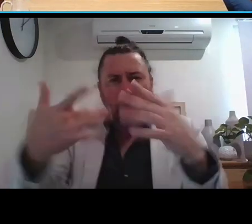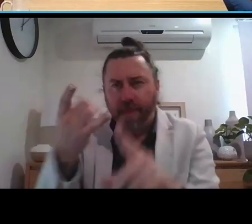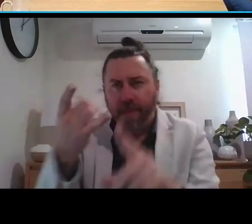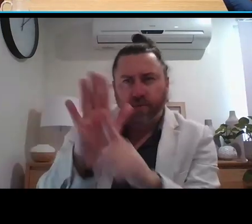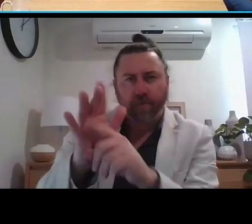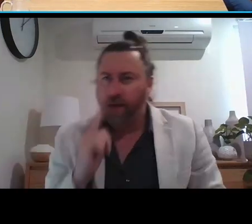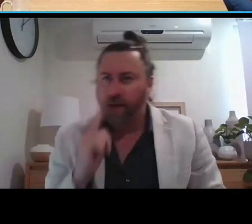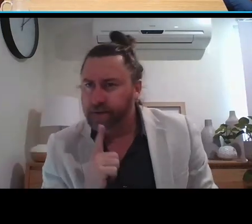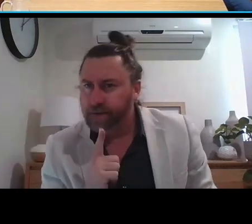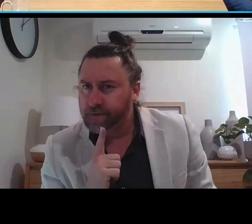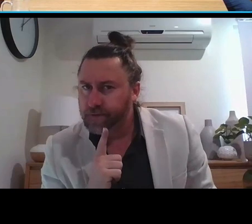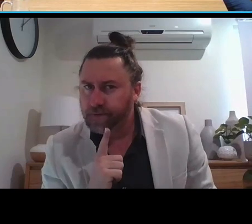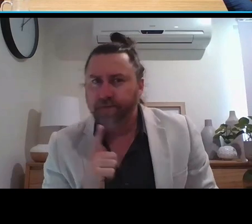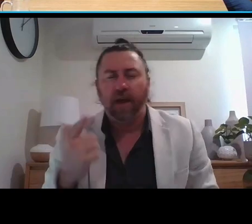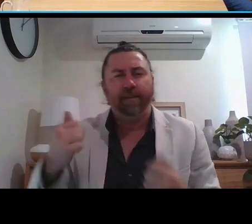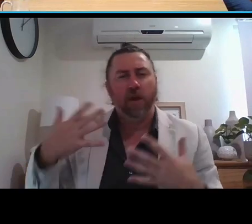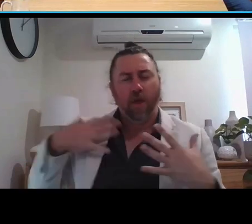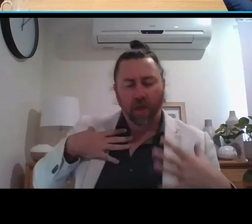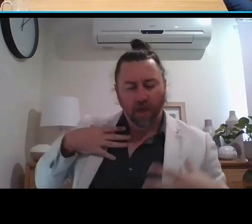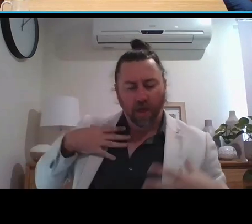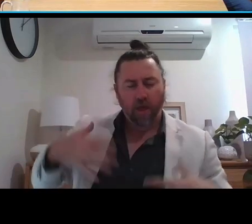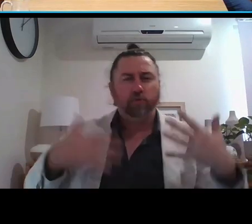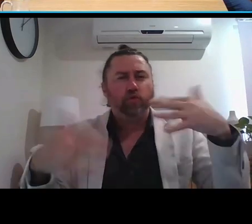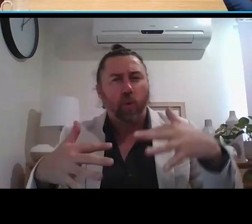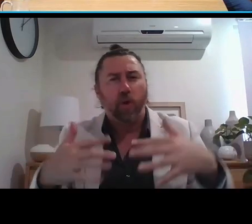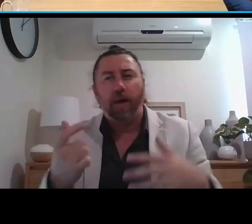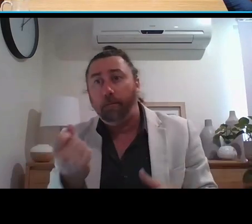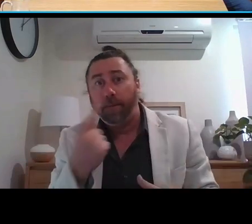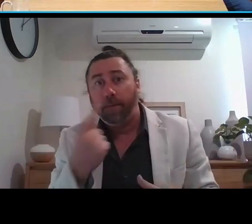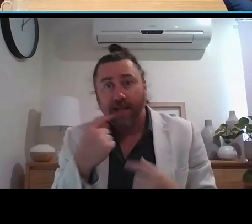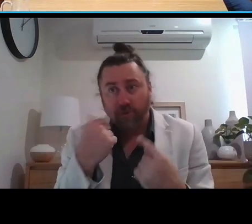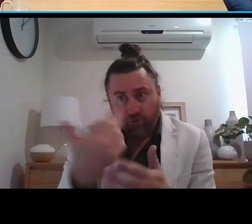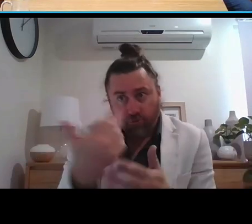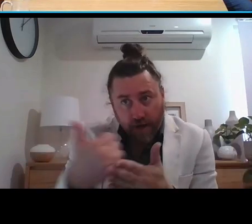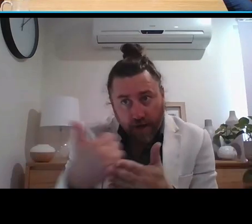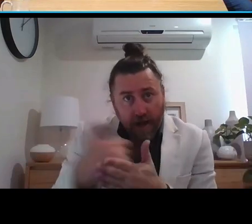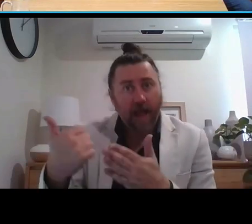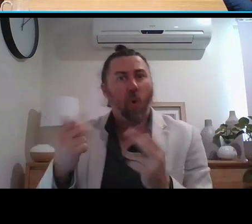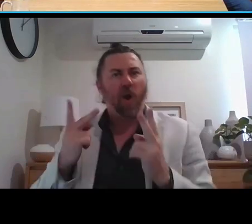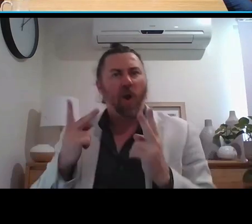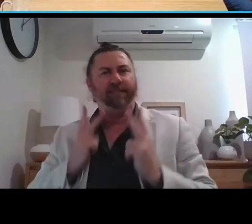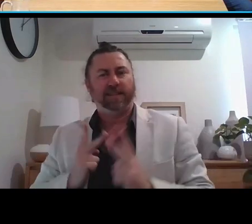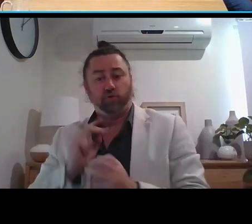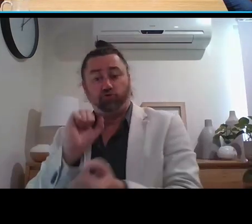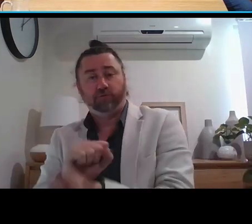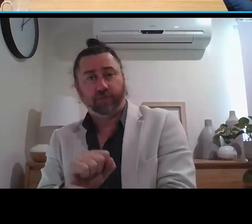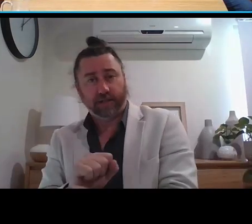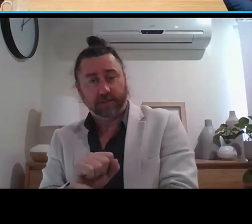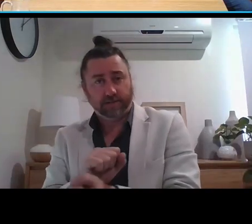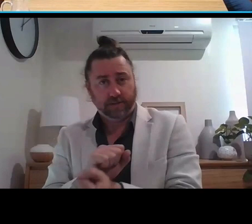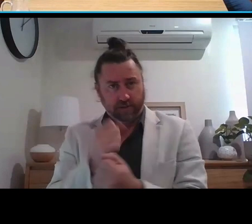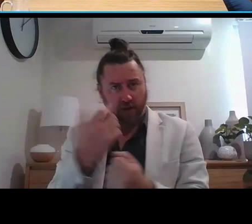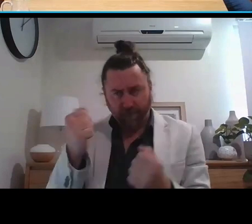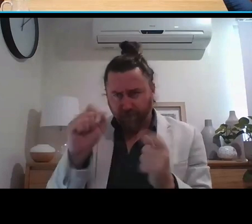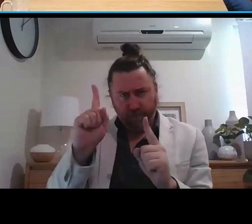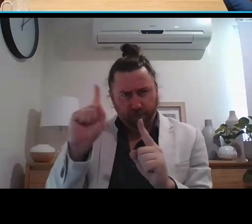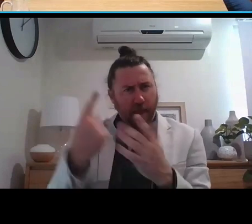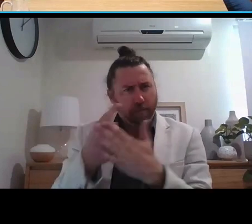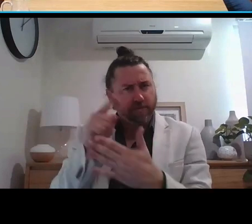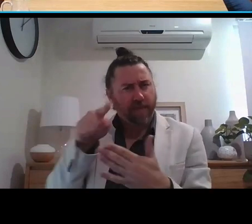weight loss, pressure injuries, medication management, and physical restraint, and contributes 15% to the overall star